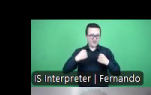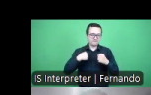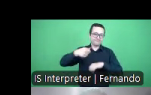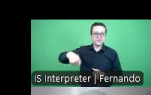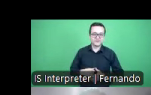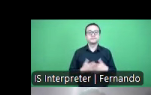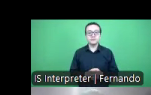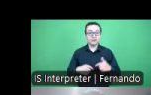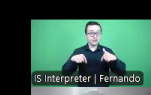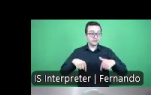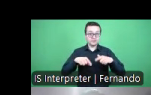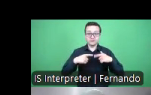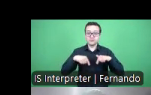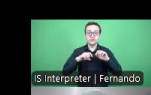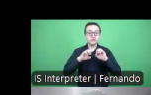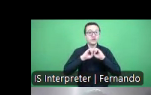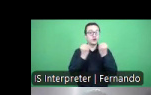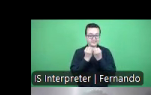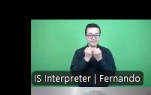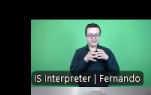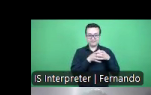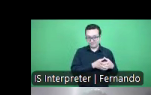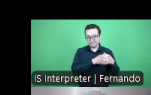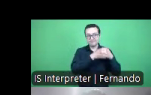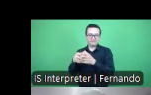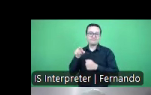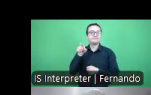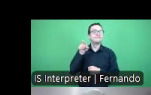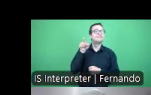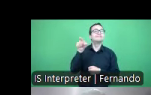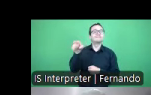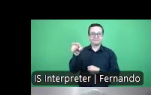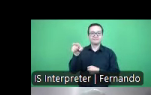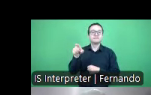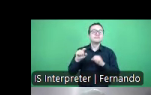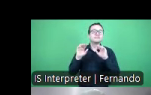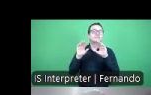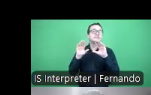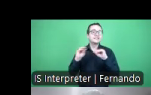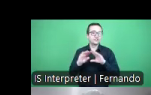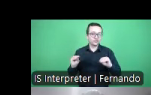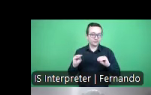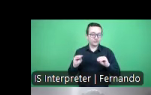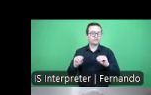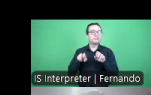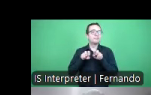4. chair, Kali ini Miss saya akan Yeni menyampaikan Rosa. berkaitan dengan But today, I peran would like to share with you about the pemuda role dengan of disabilitas the